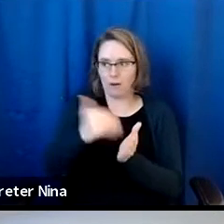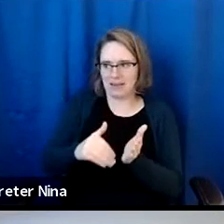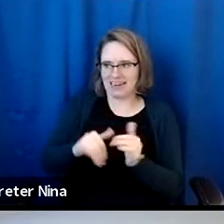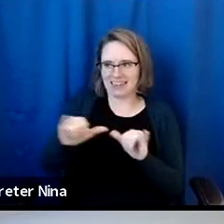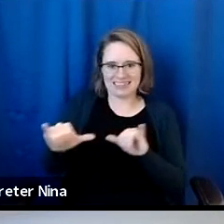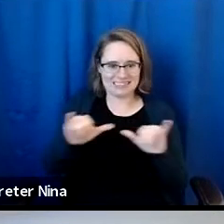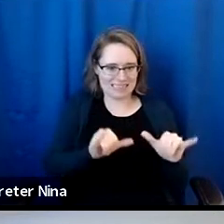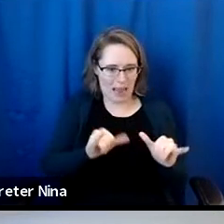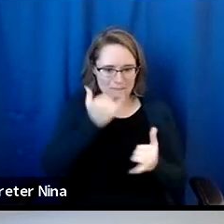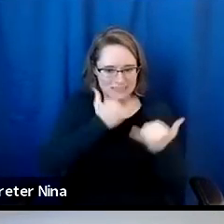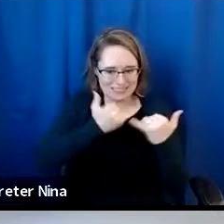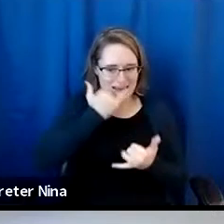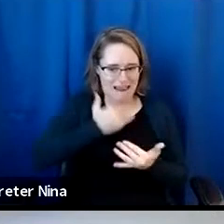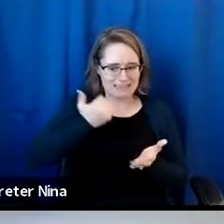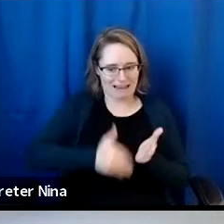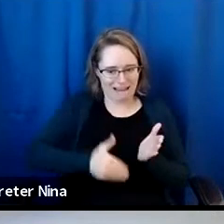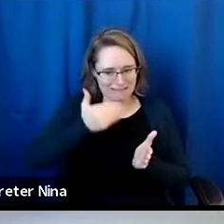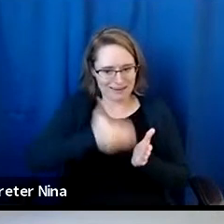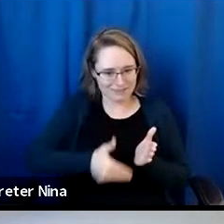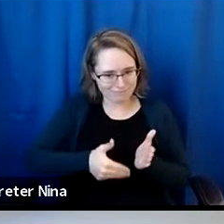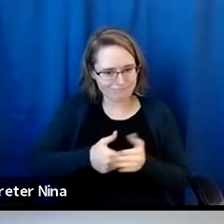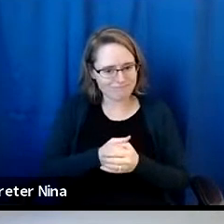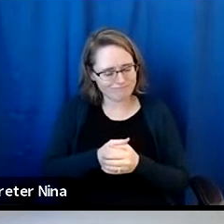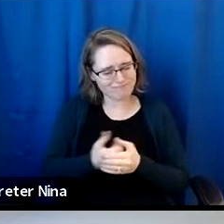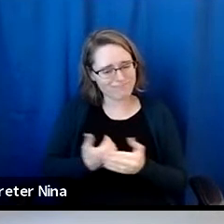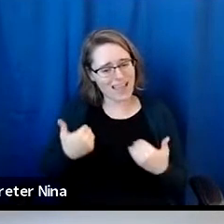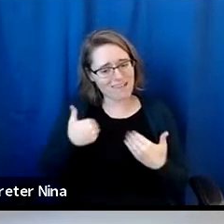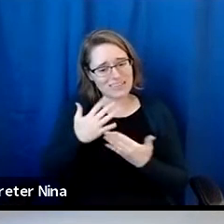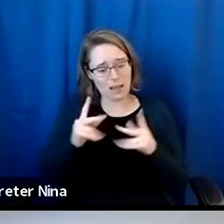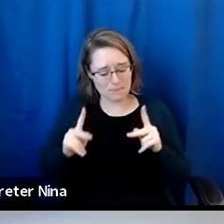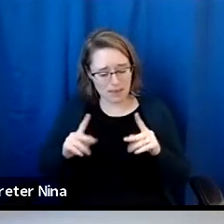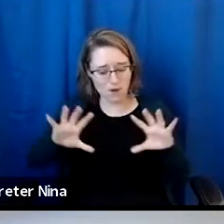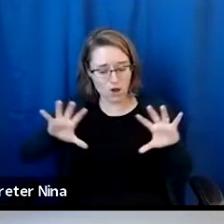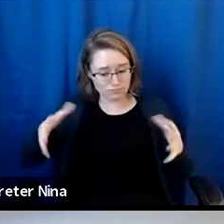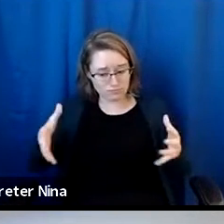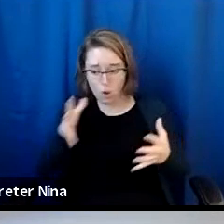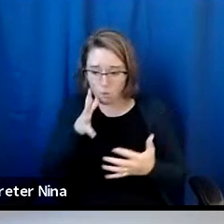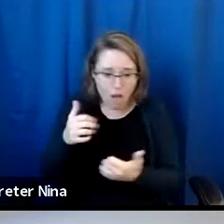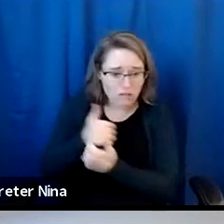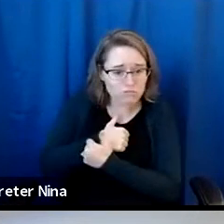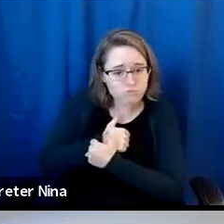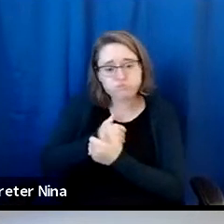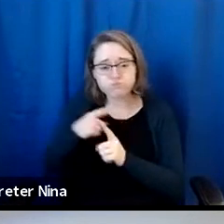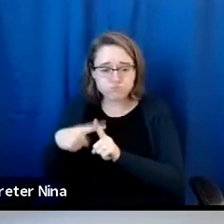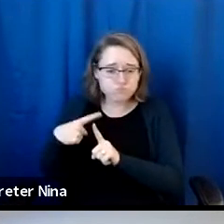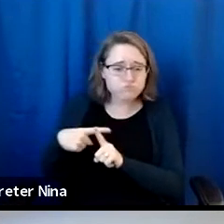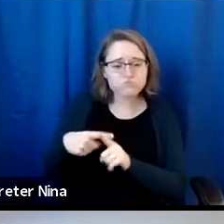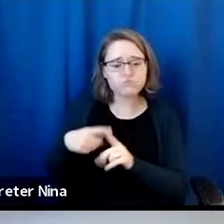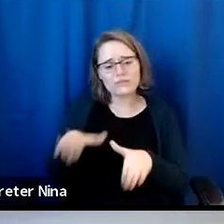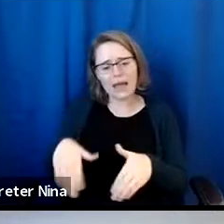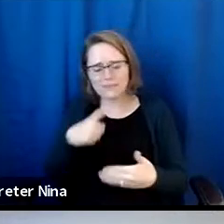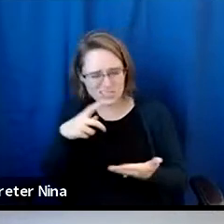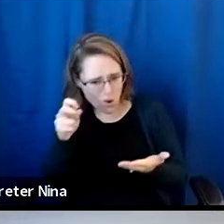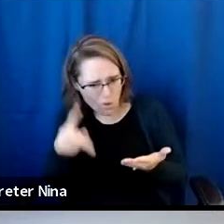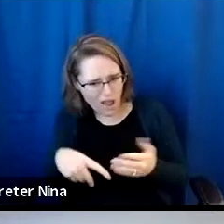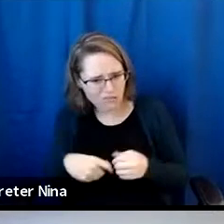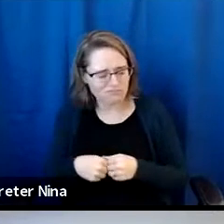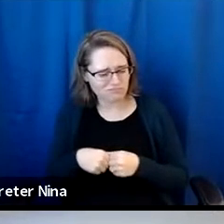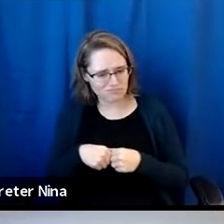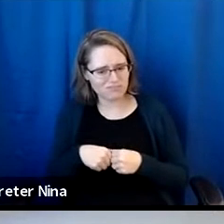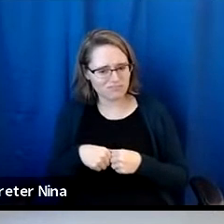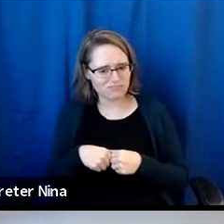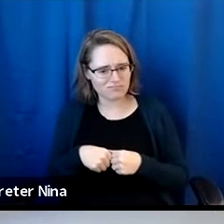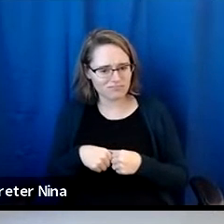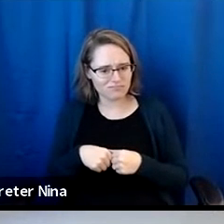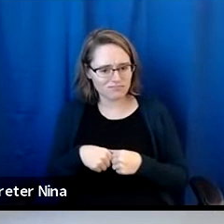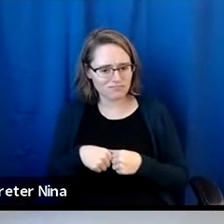mistakes over and over again. Having some people in your village who are going to love you up a little bit and say, it's okay. You know, you just like Jigga, you know,